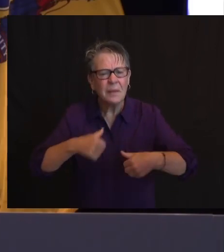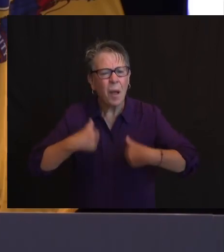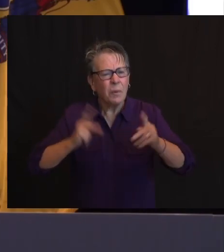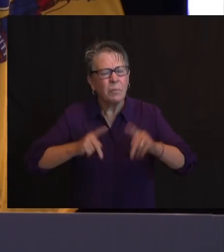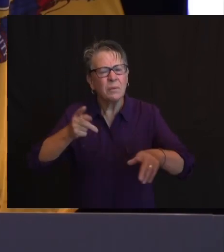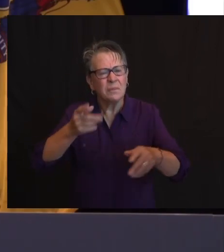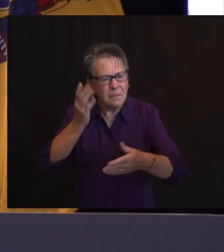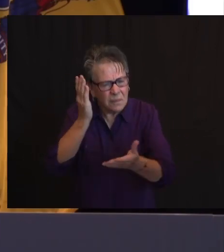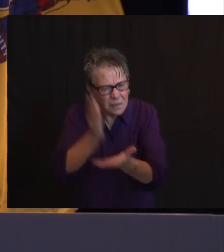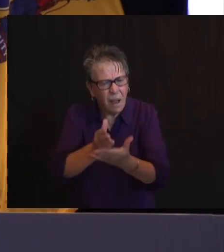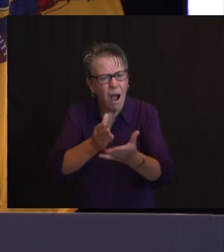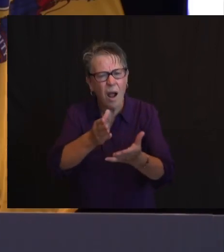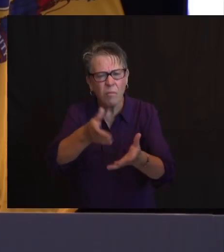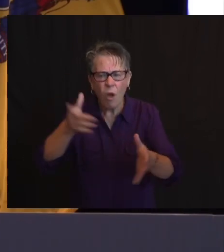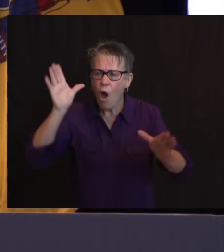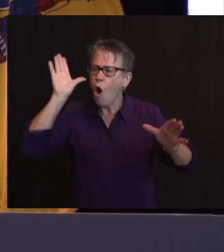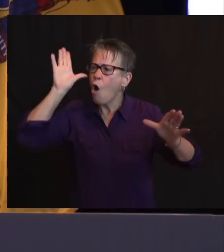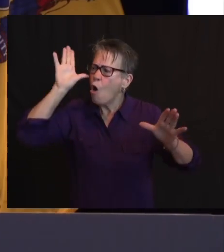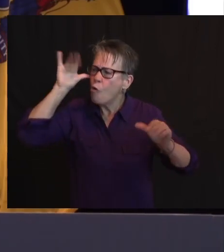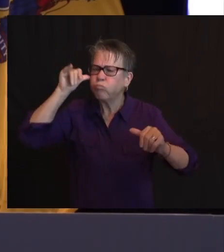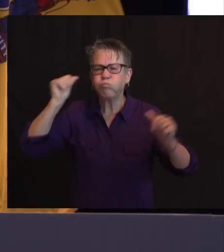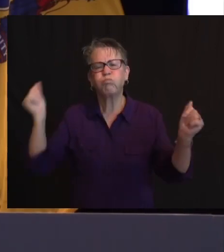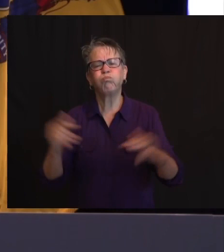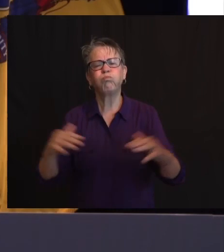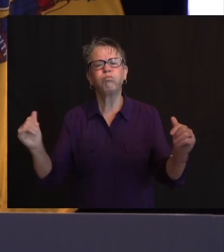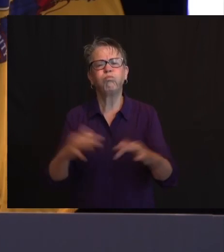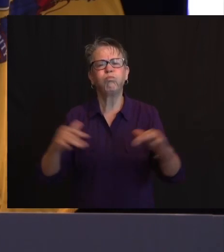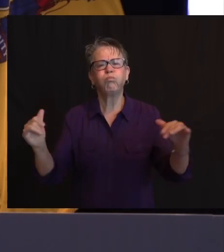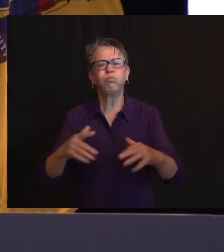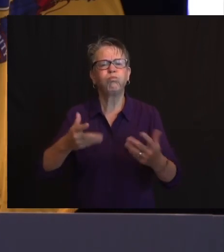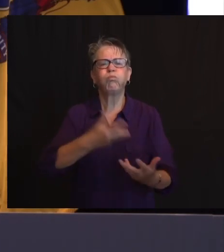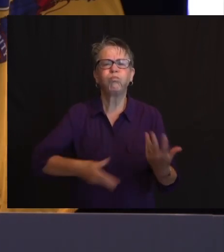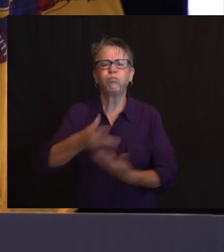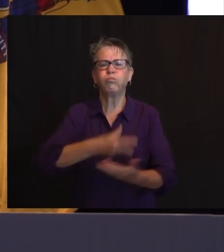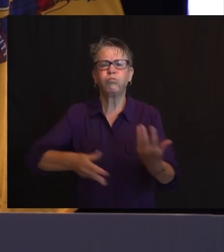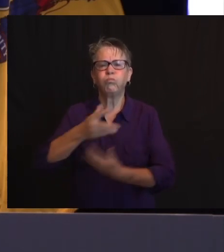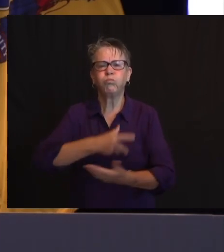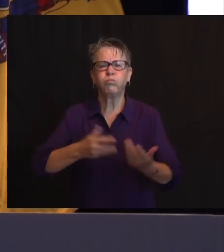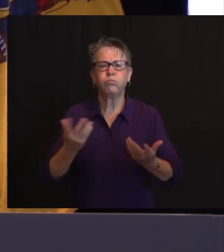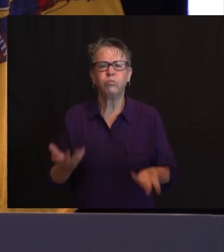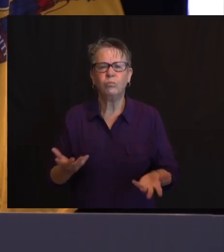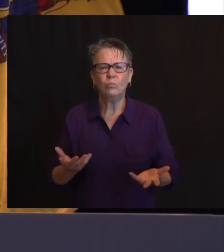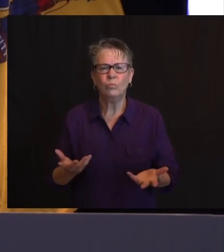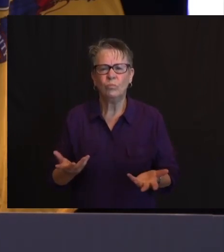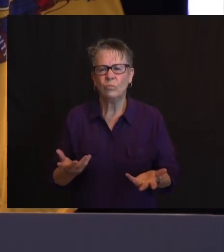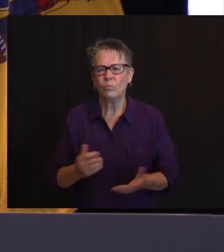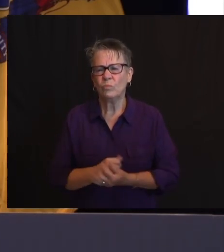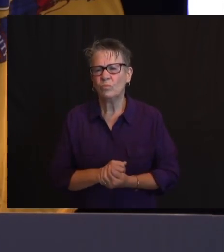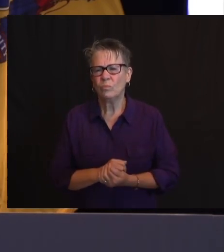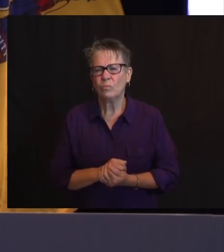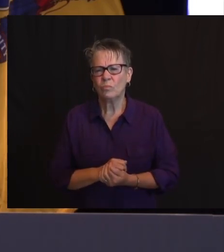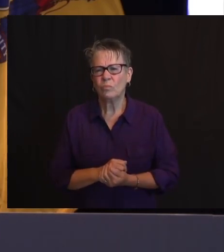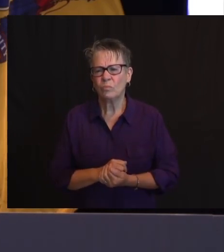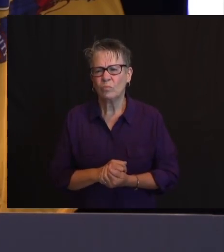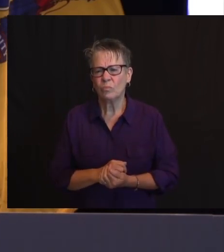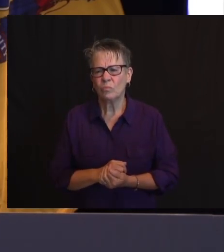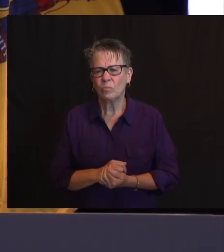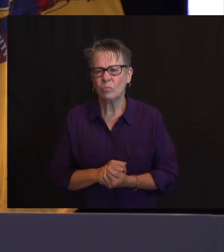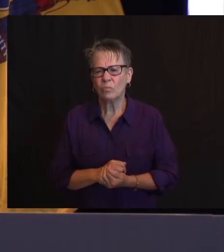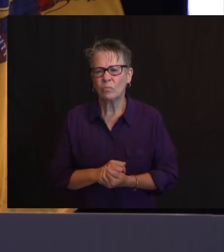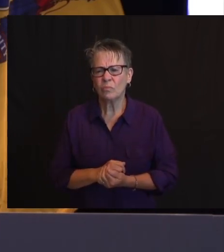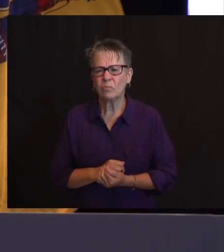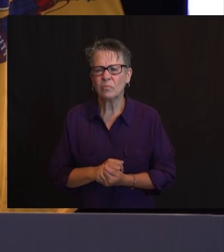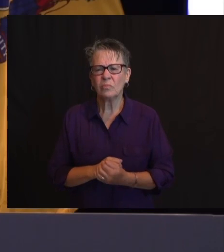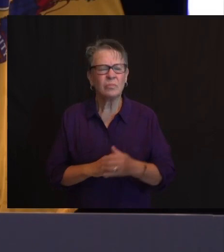to expand on your pandemic fatigue comments beyond alcohol, increased alcohol and drug